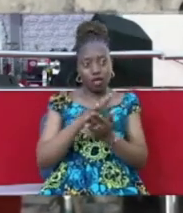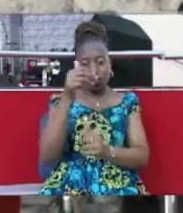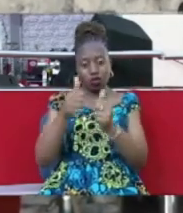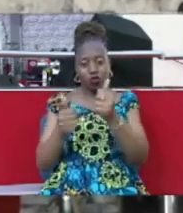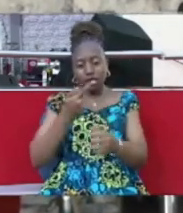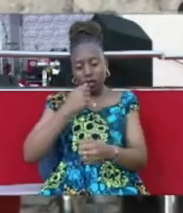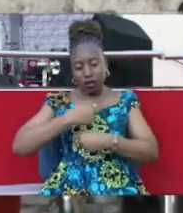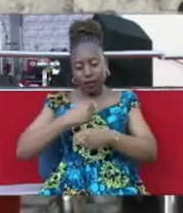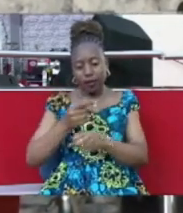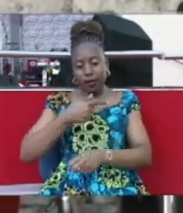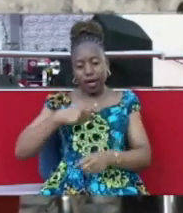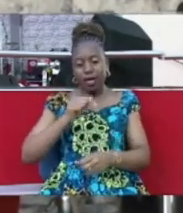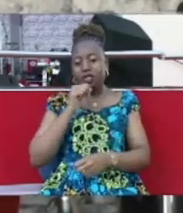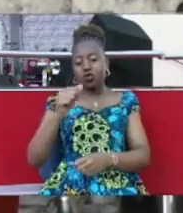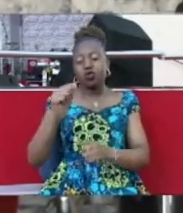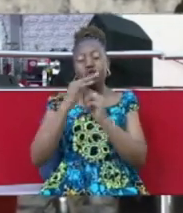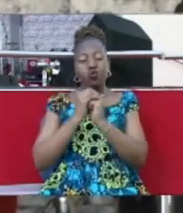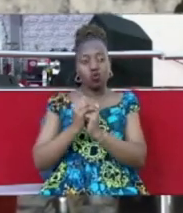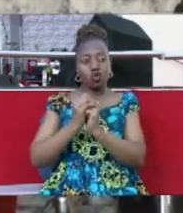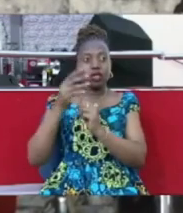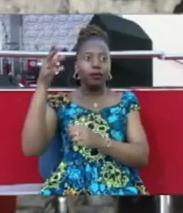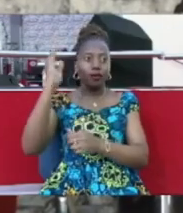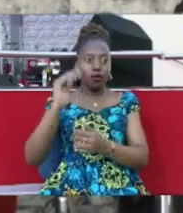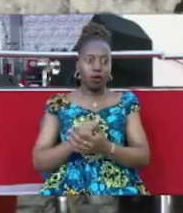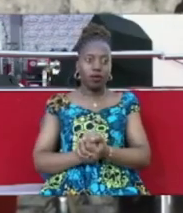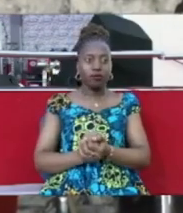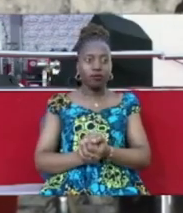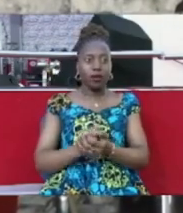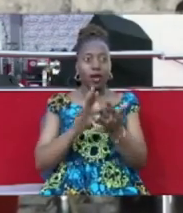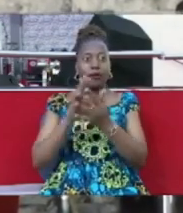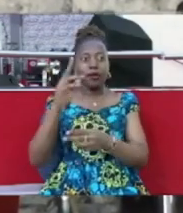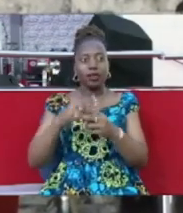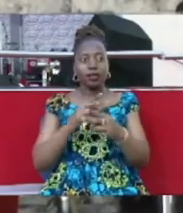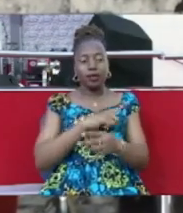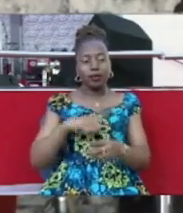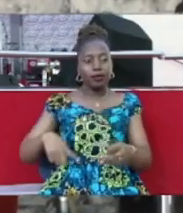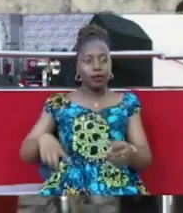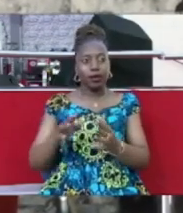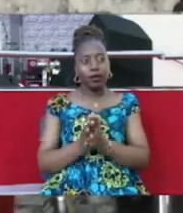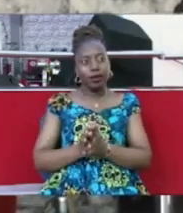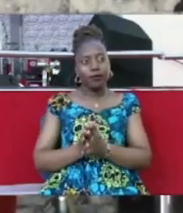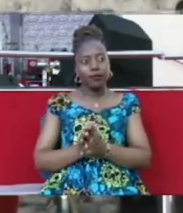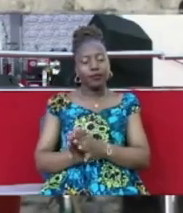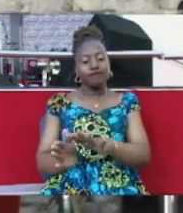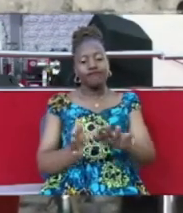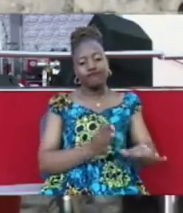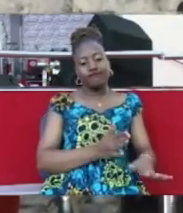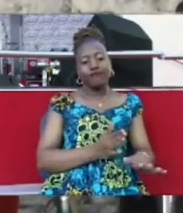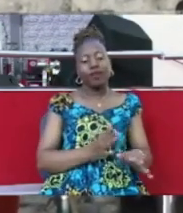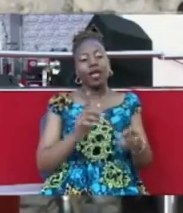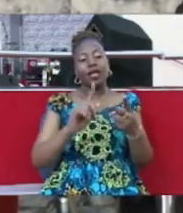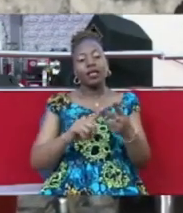Lazima tufike mahali tukatae misingi ambayo inatuzuilia tuweze kumwabudu Mungu. Bwana Yesu asifiwe. Amen. The second thing that we must